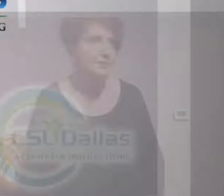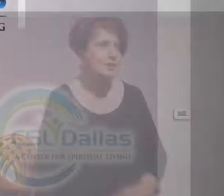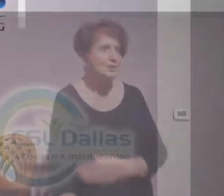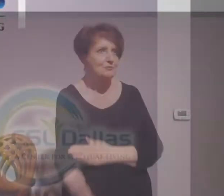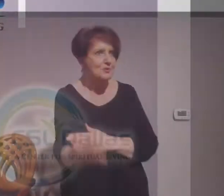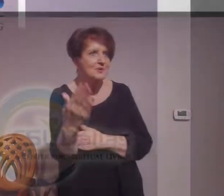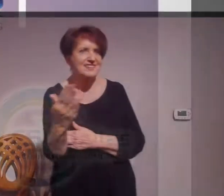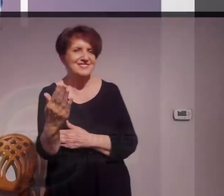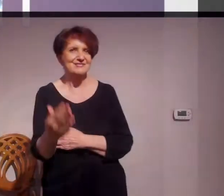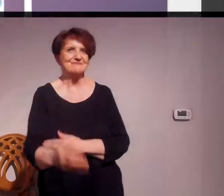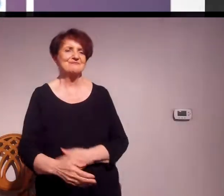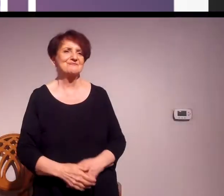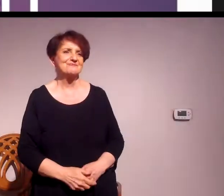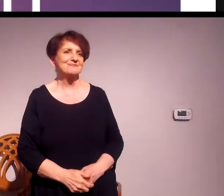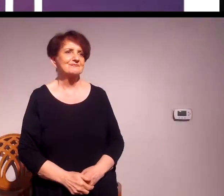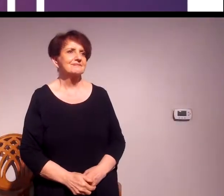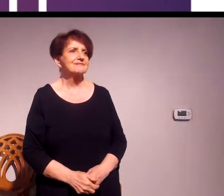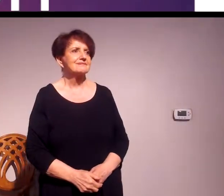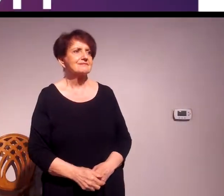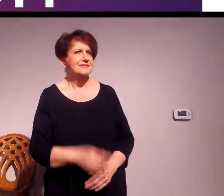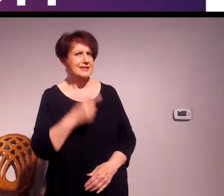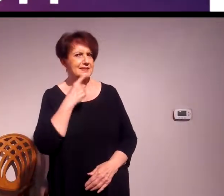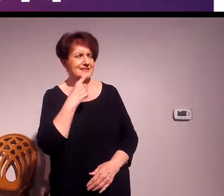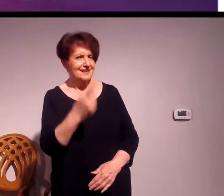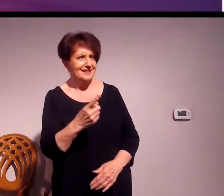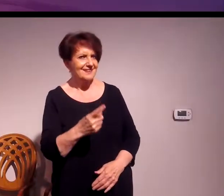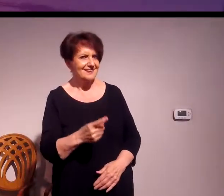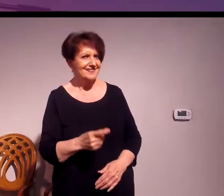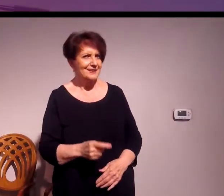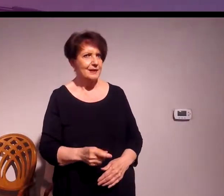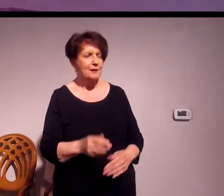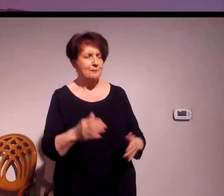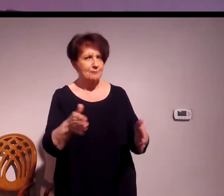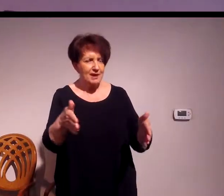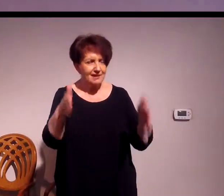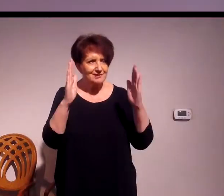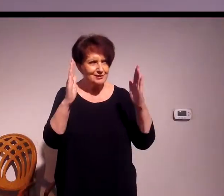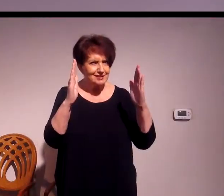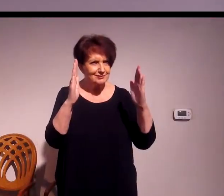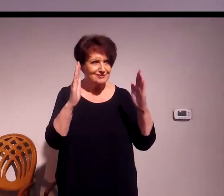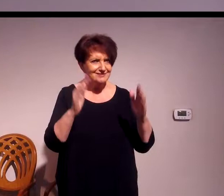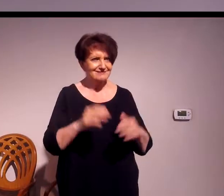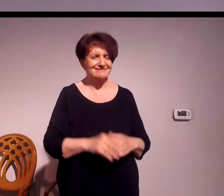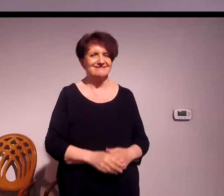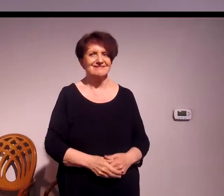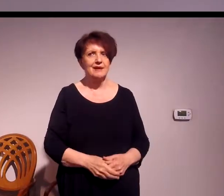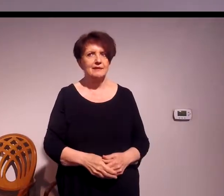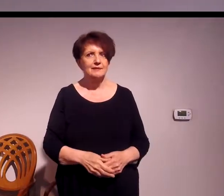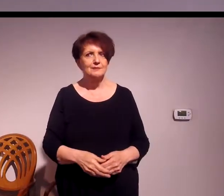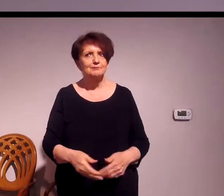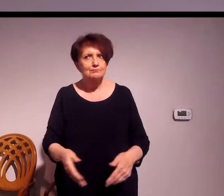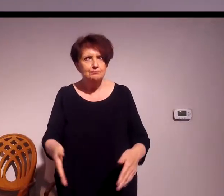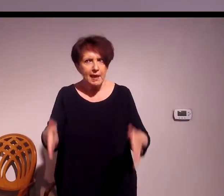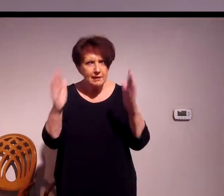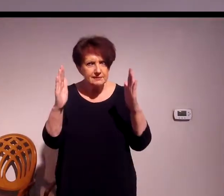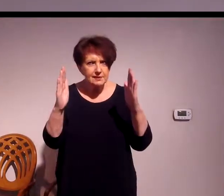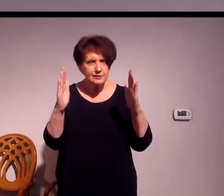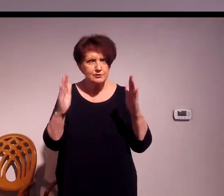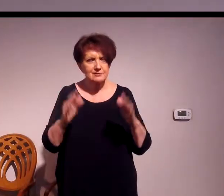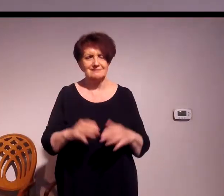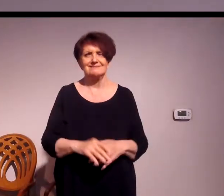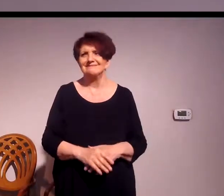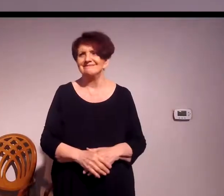morning. It says, pay attention. Pay